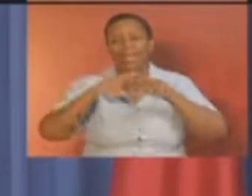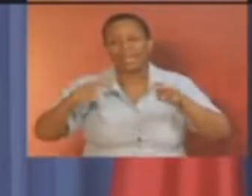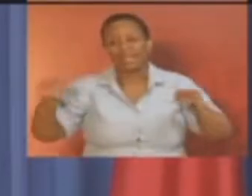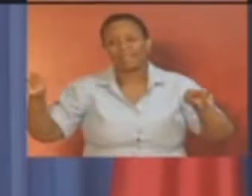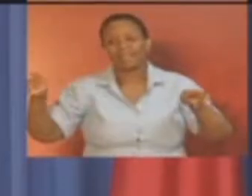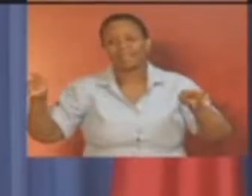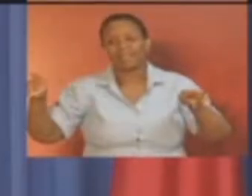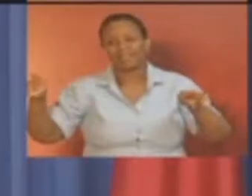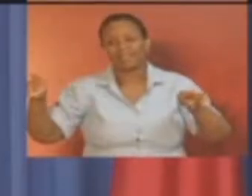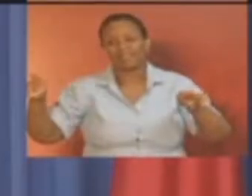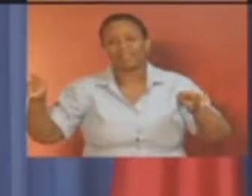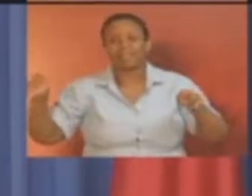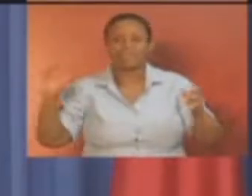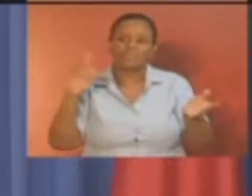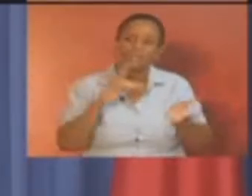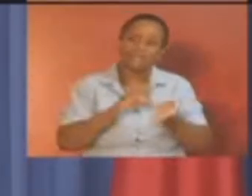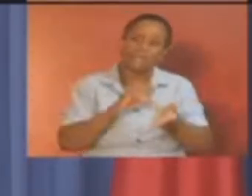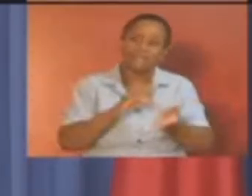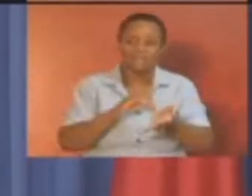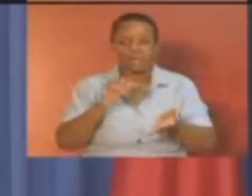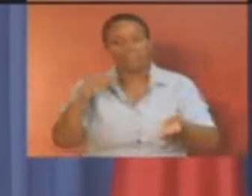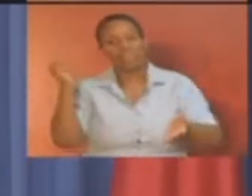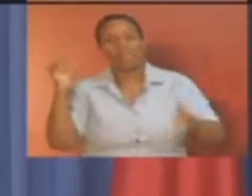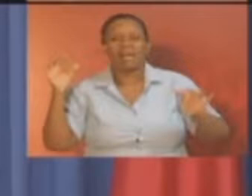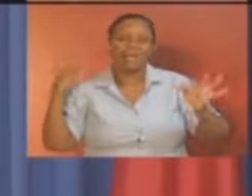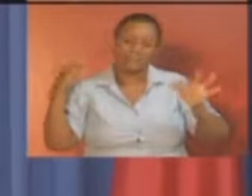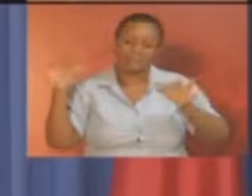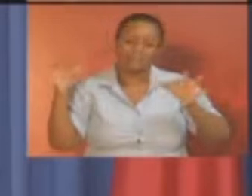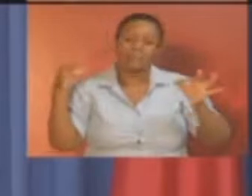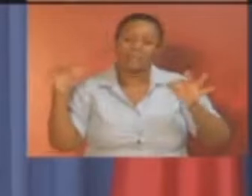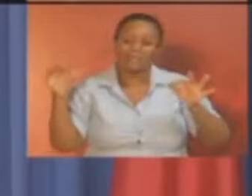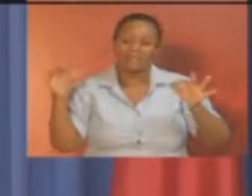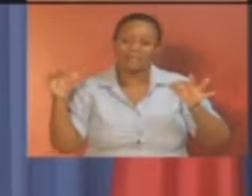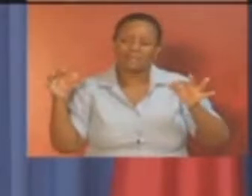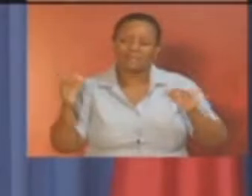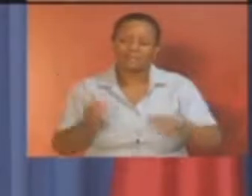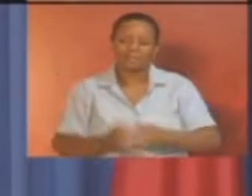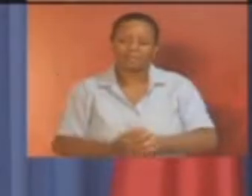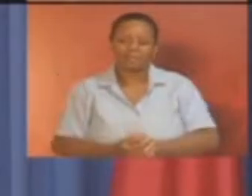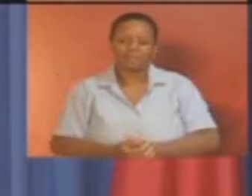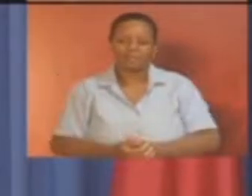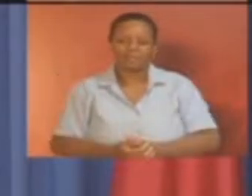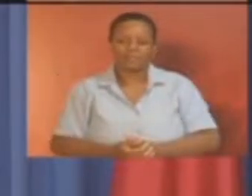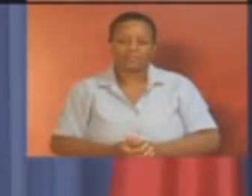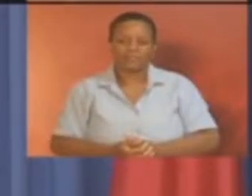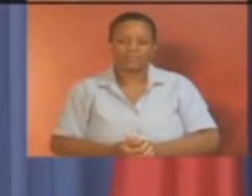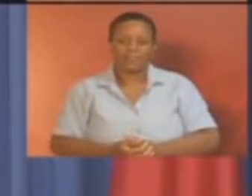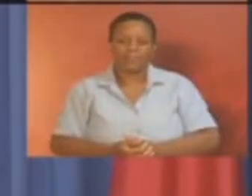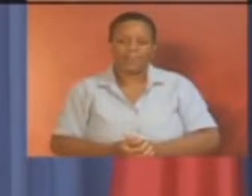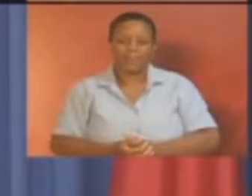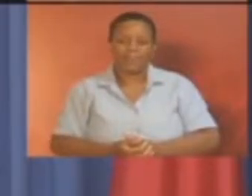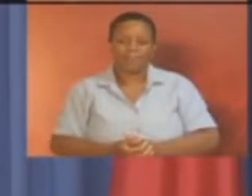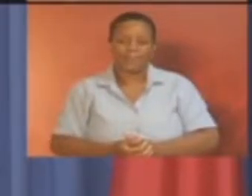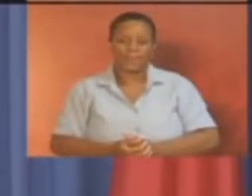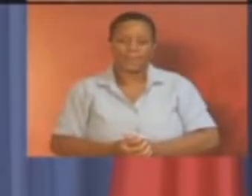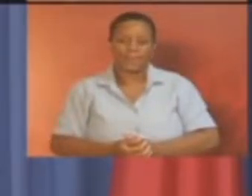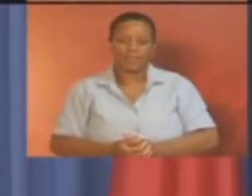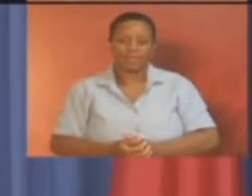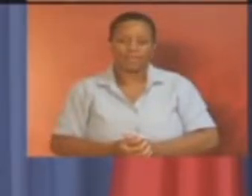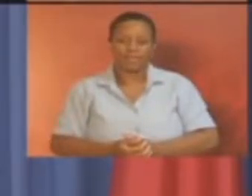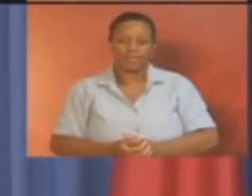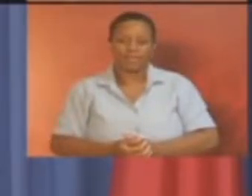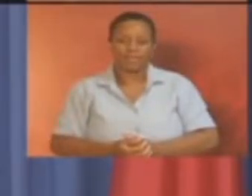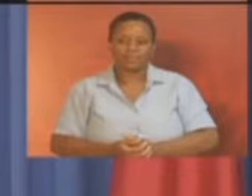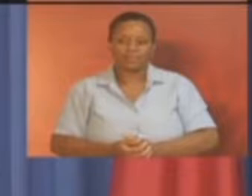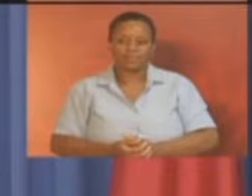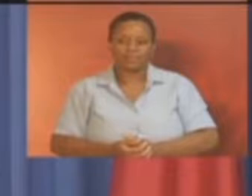details regarding the clinical criteria for these halfway houses, as the Honourable Minister referred to them, between patients